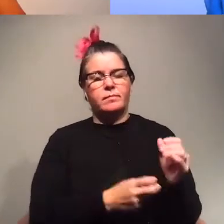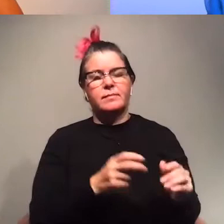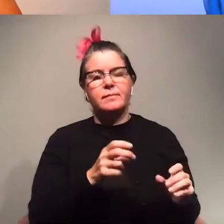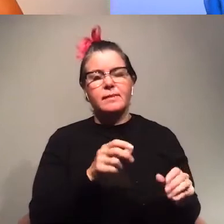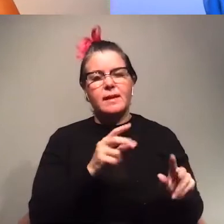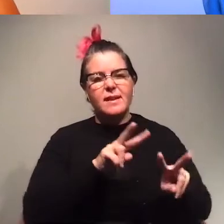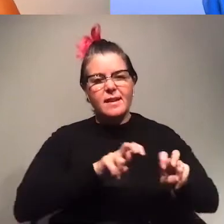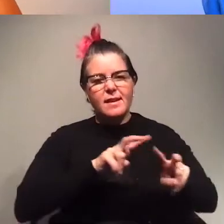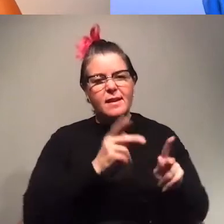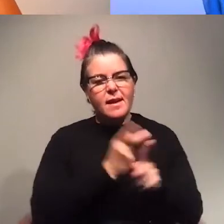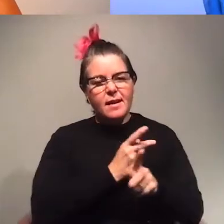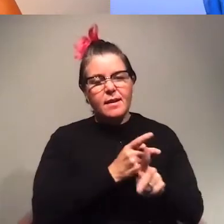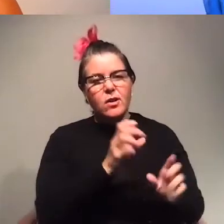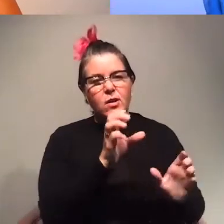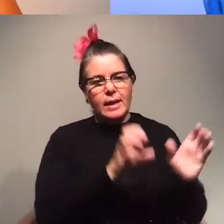chemistry.